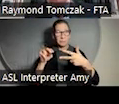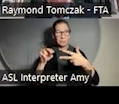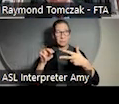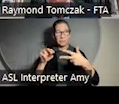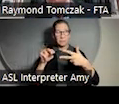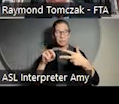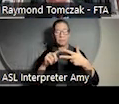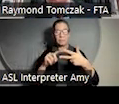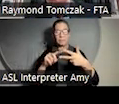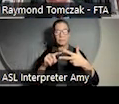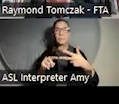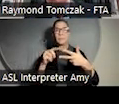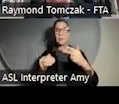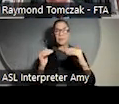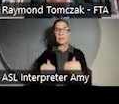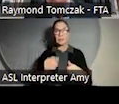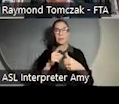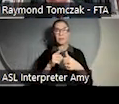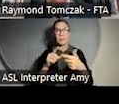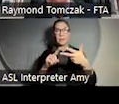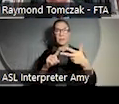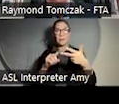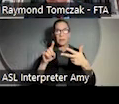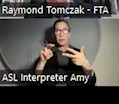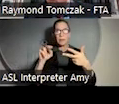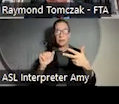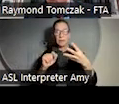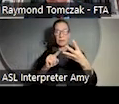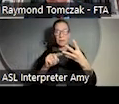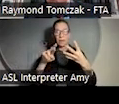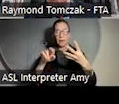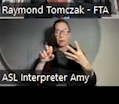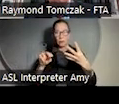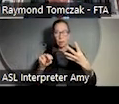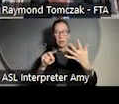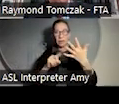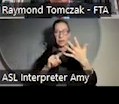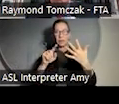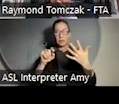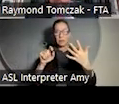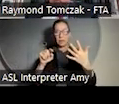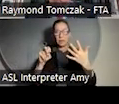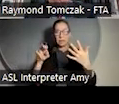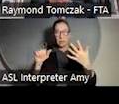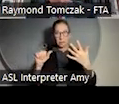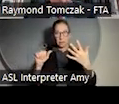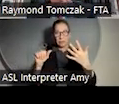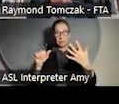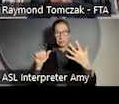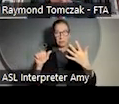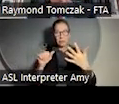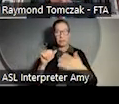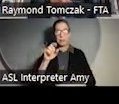The next registered speakers are Dana Anderson, followed by Ryan Brodsky, followed by Tatiana Kirchner. Is